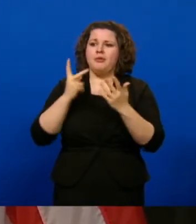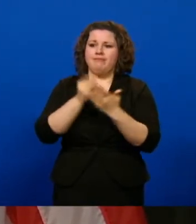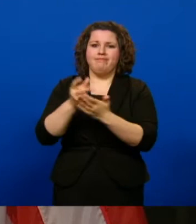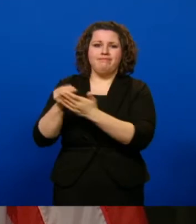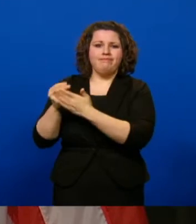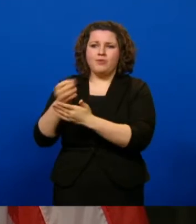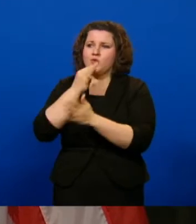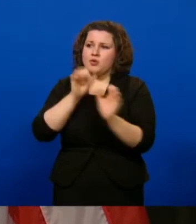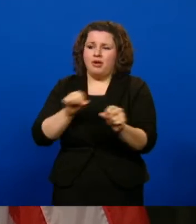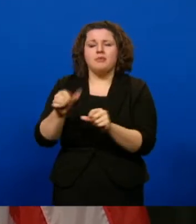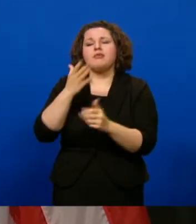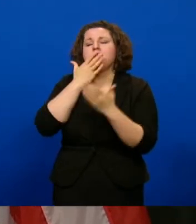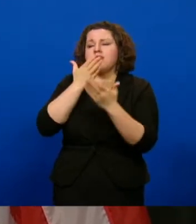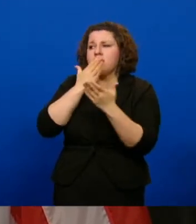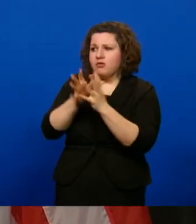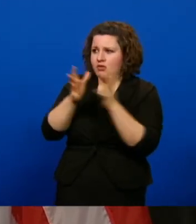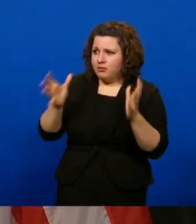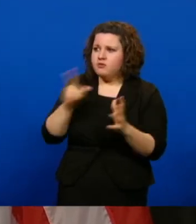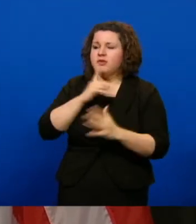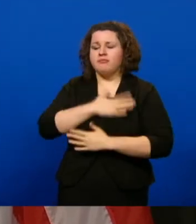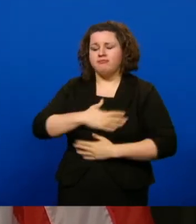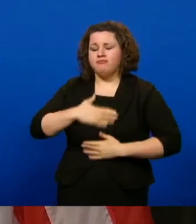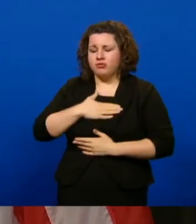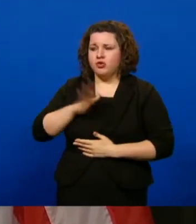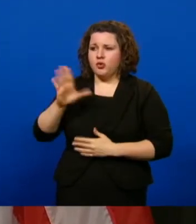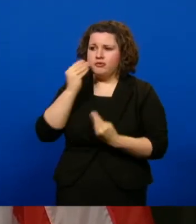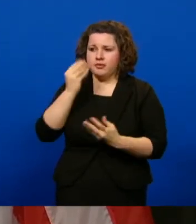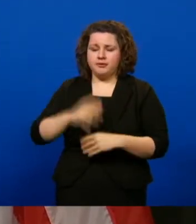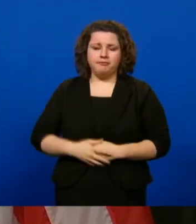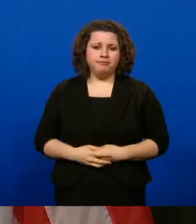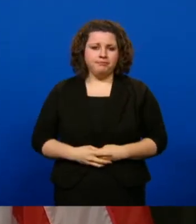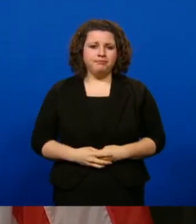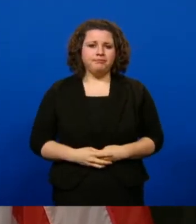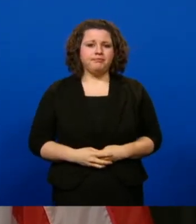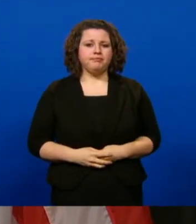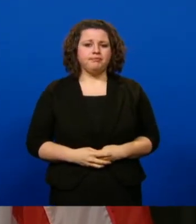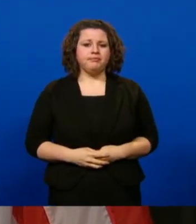soon as possible. So thank you very much. I appreciate your update.